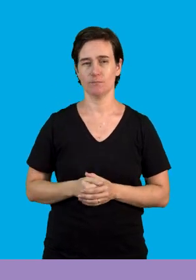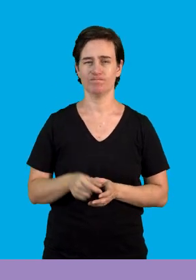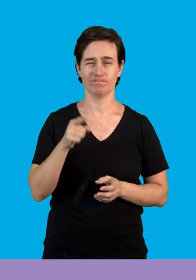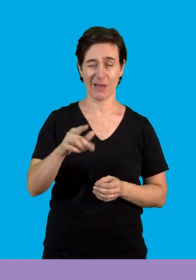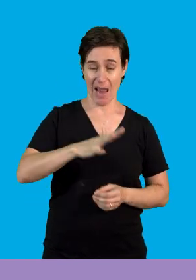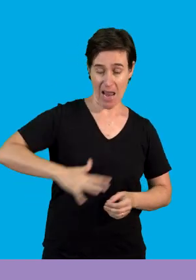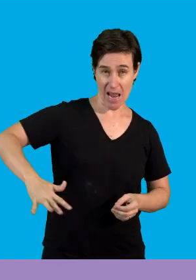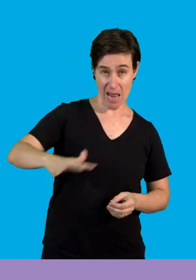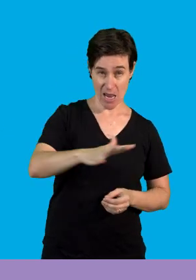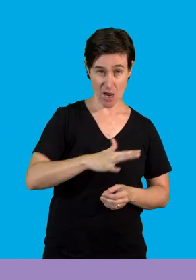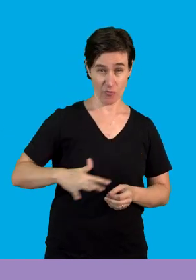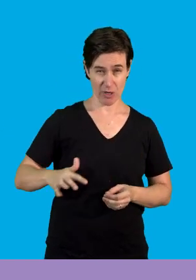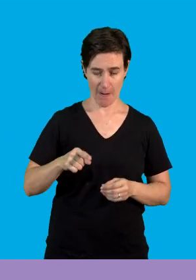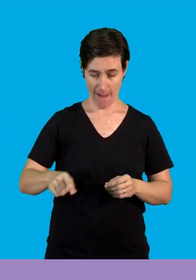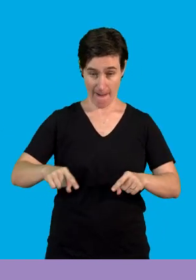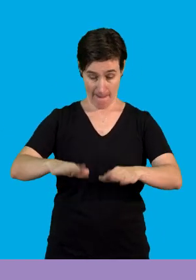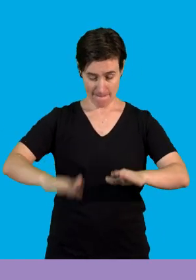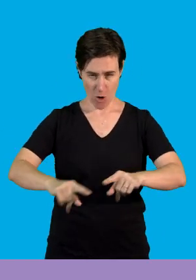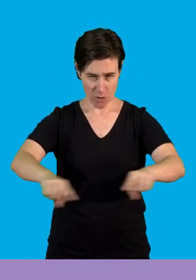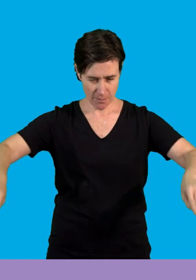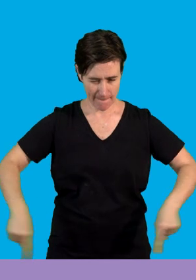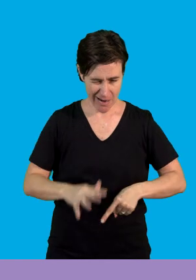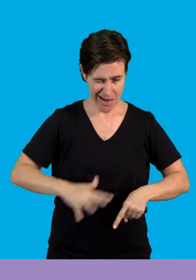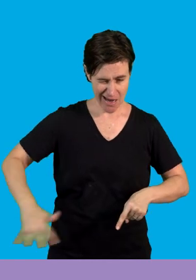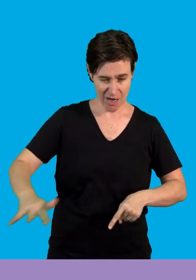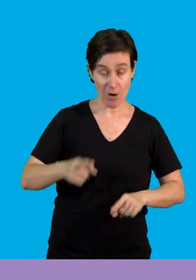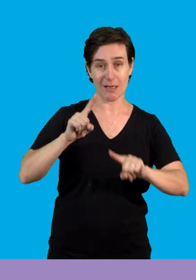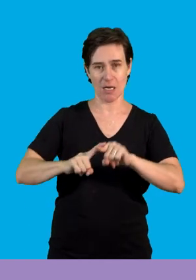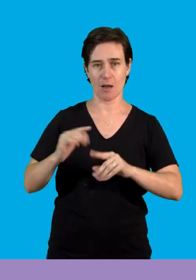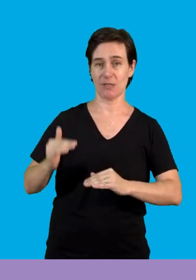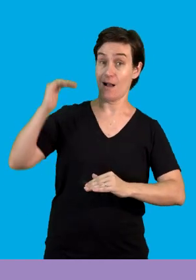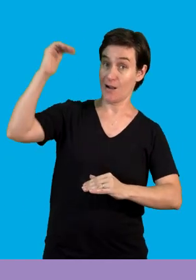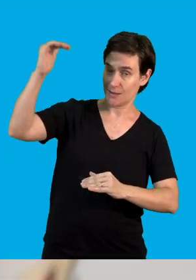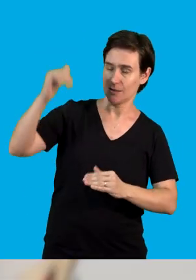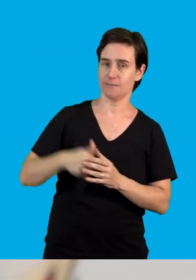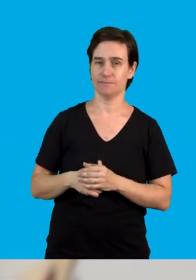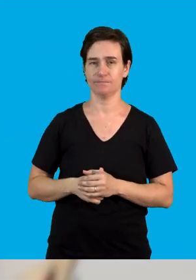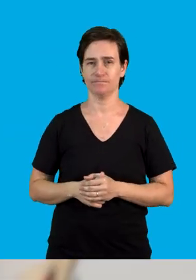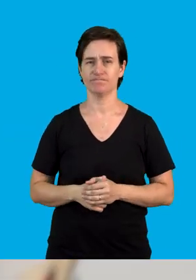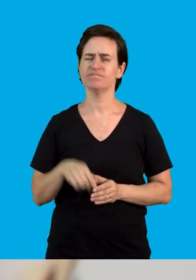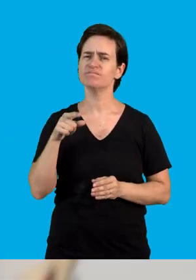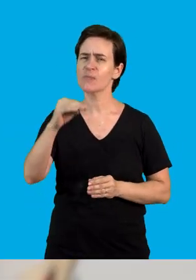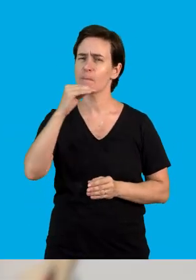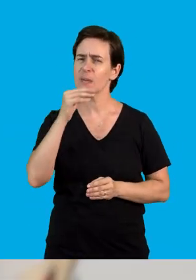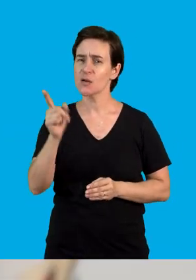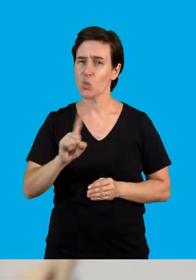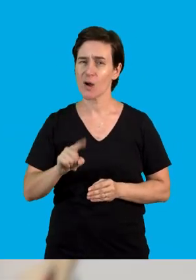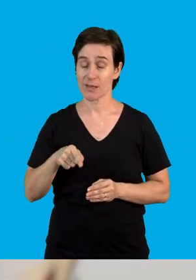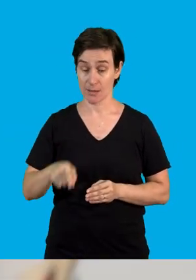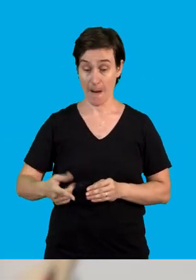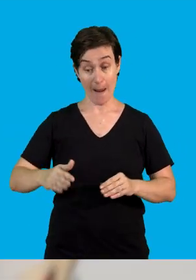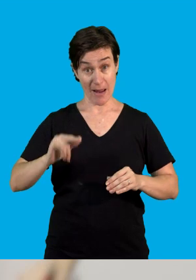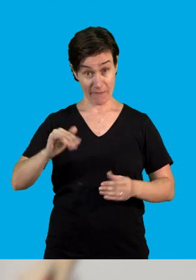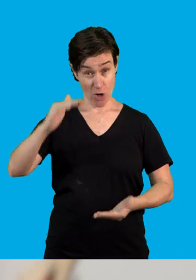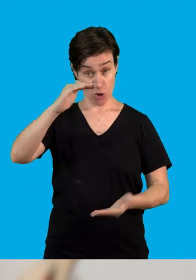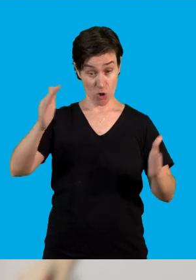area of what the base is multiplied by the height. And because this is a cube, that means that the base is a